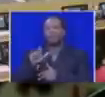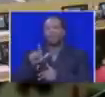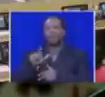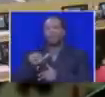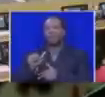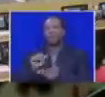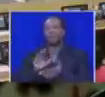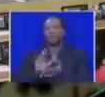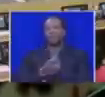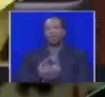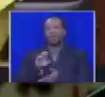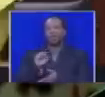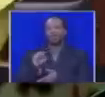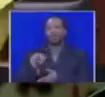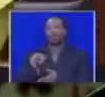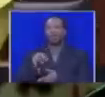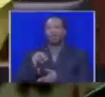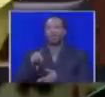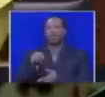Honorable Sonti,